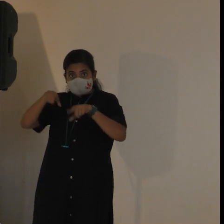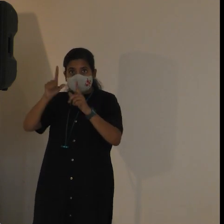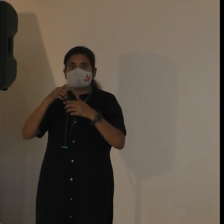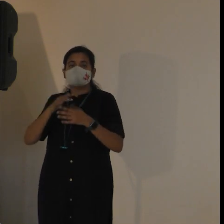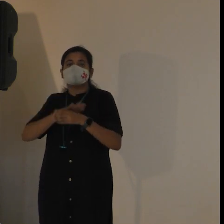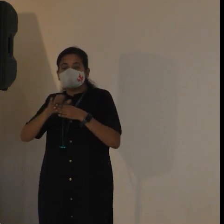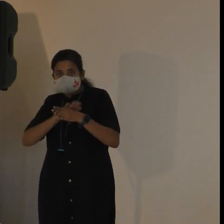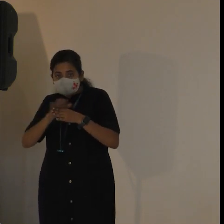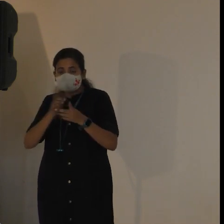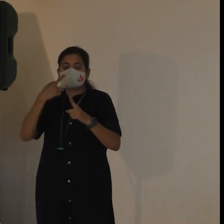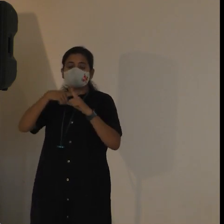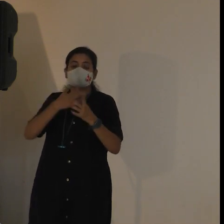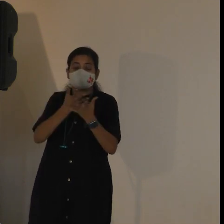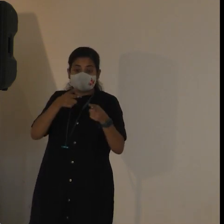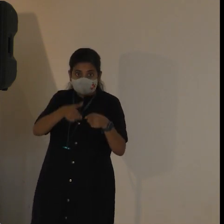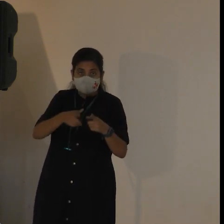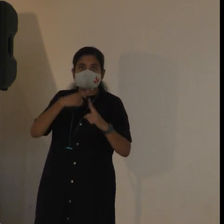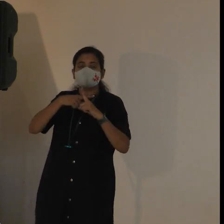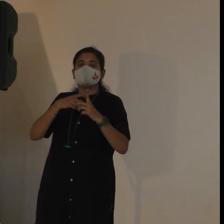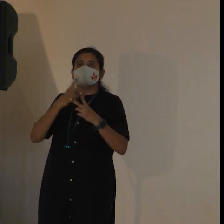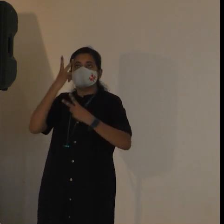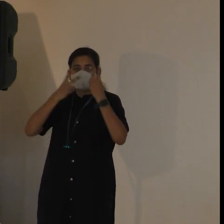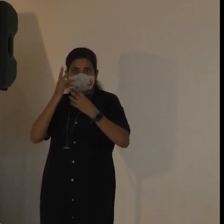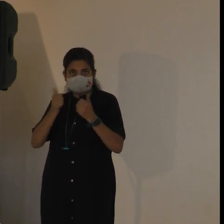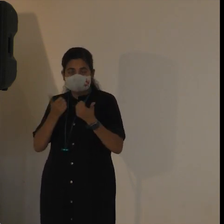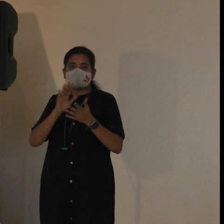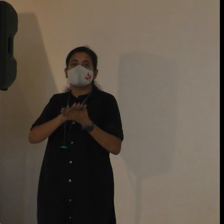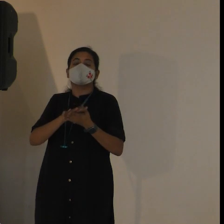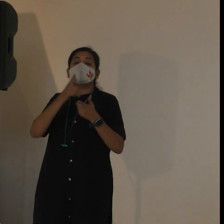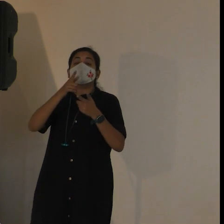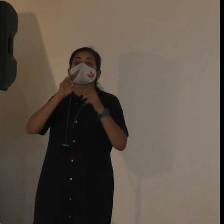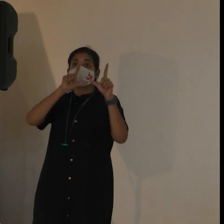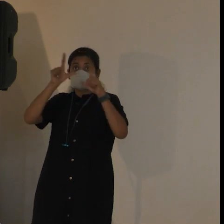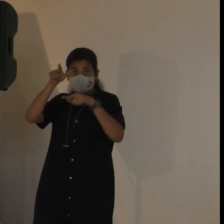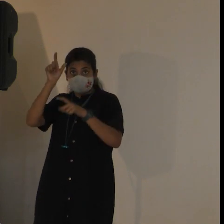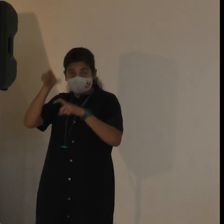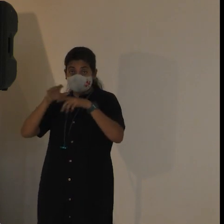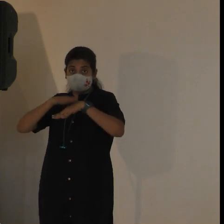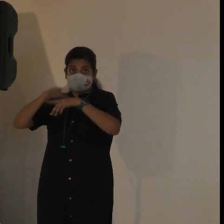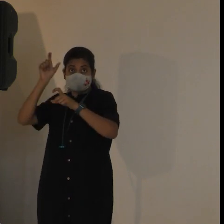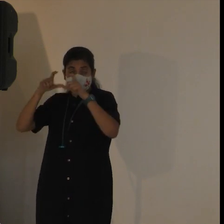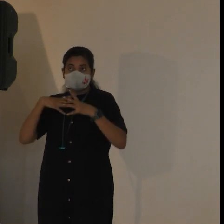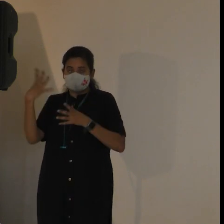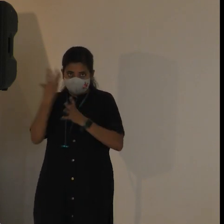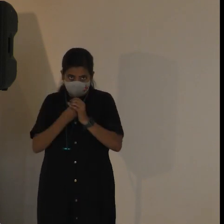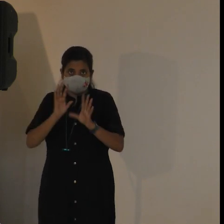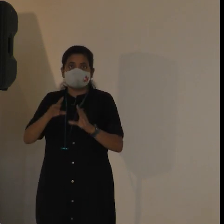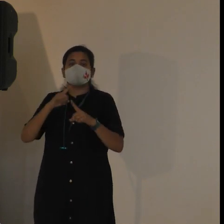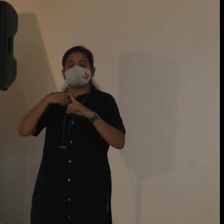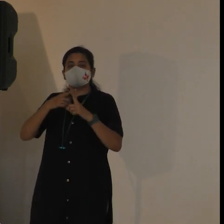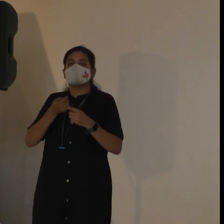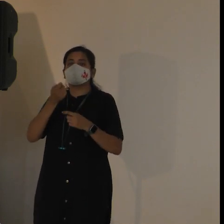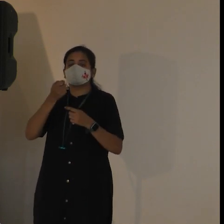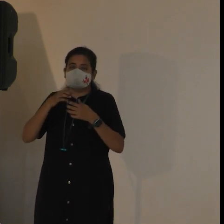the collections without supervision. This is being done in collaboration with the museologist, and it's going to be cost and resource